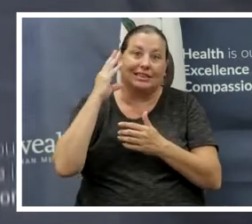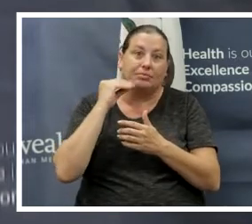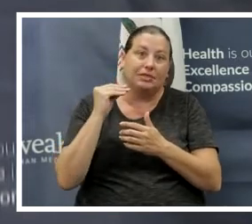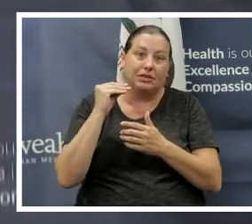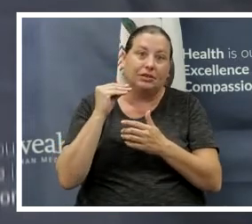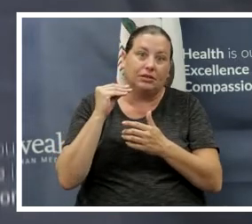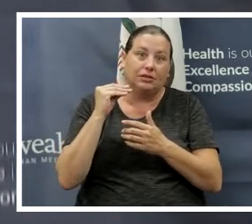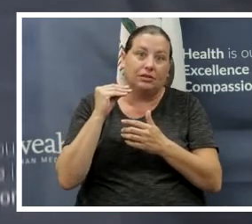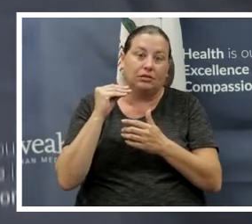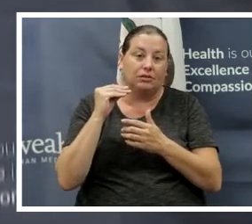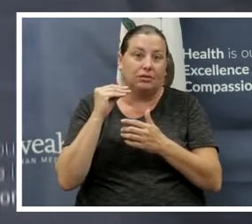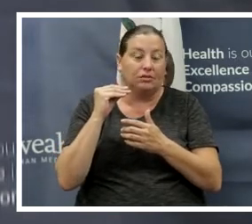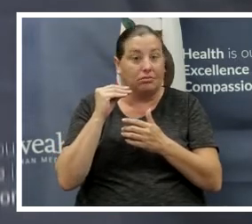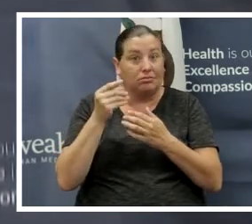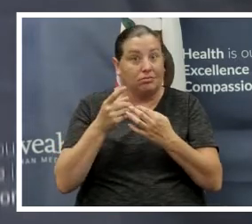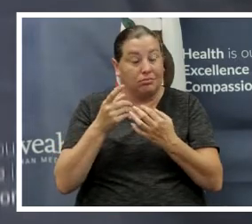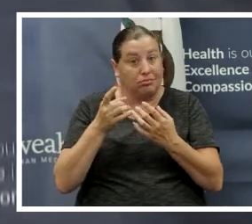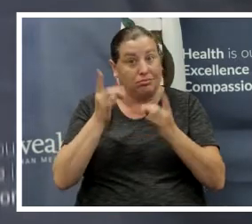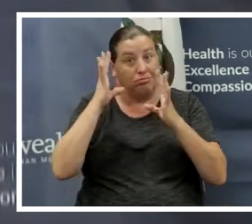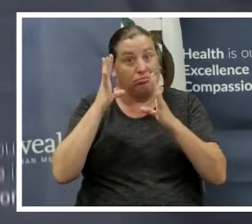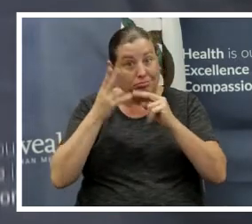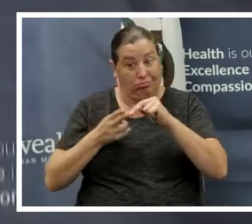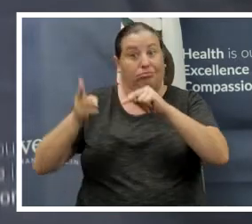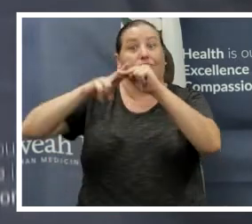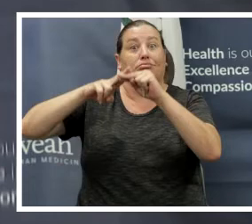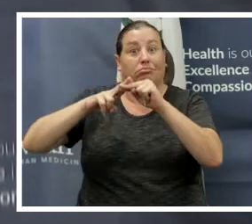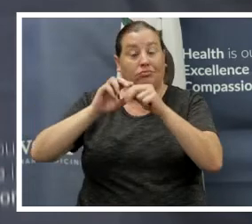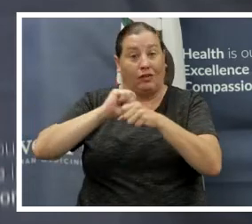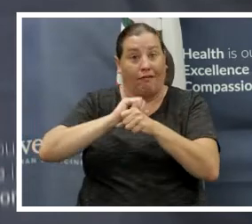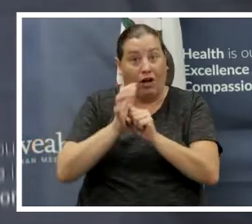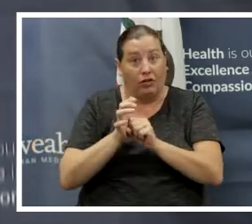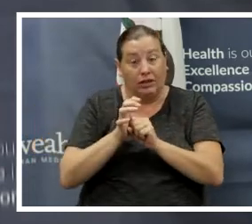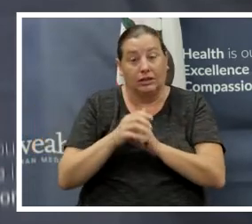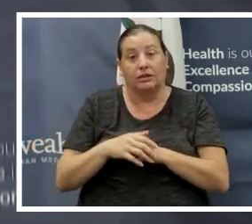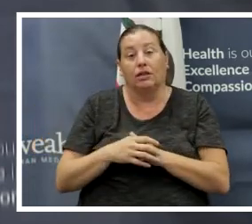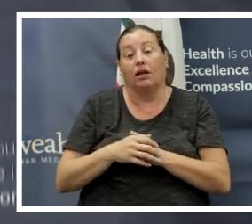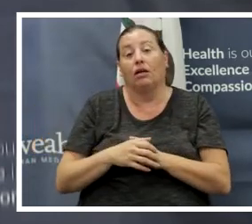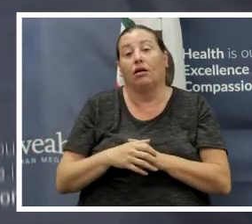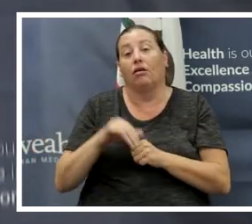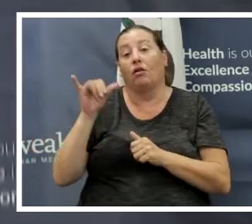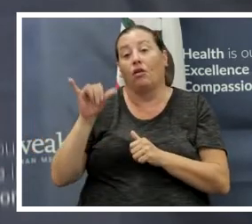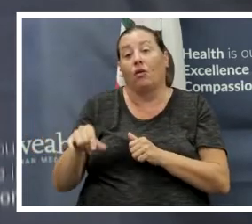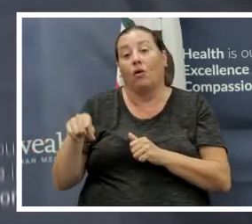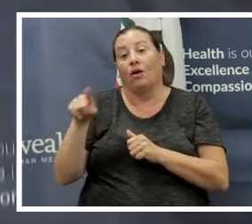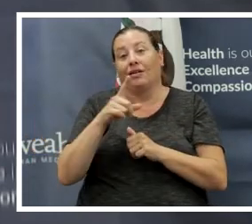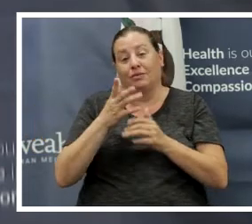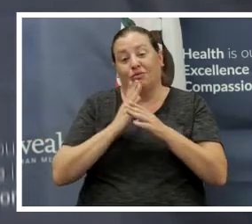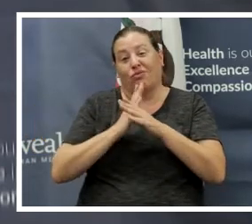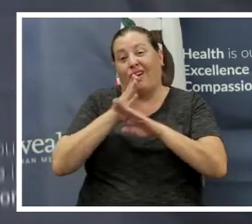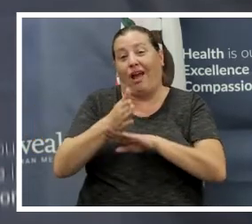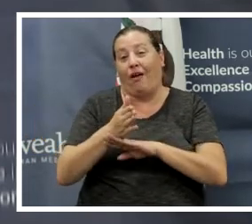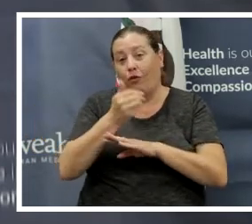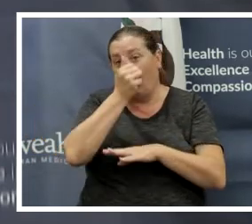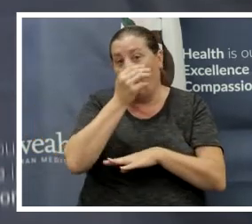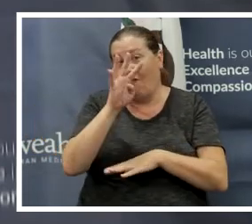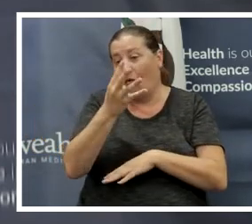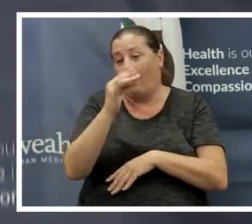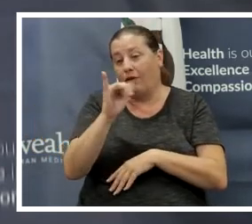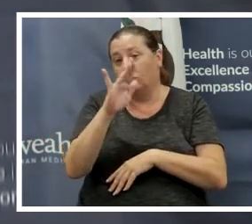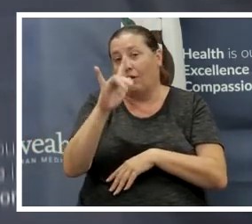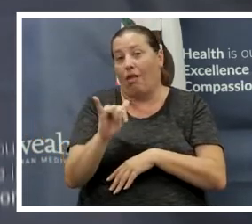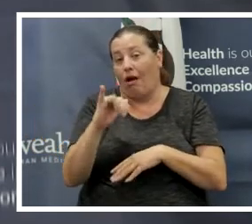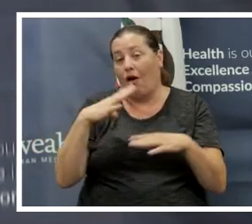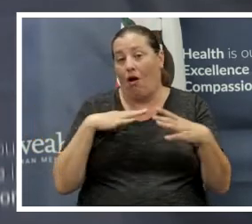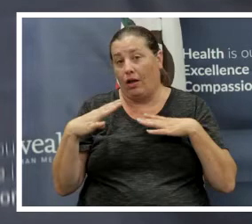significant resurgence of the virus. No surprise that it followed just a couple of weeks after the July 4th holiday, but we